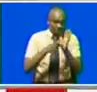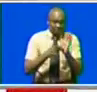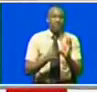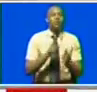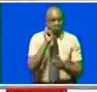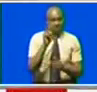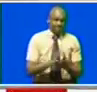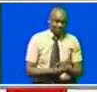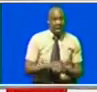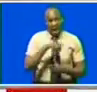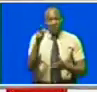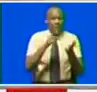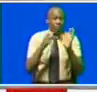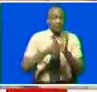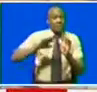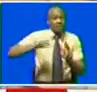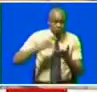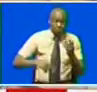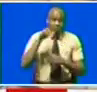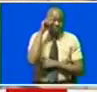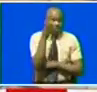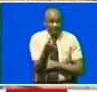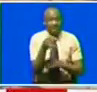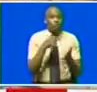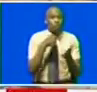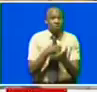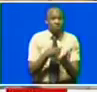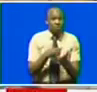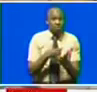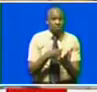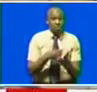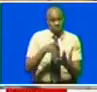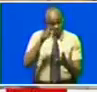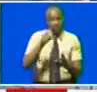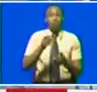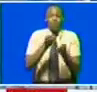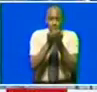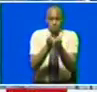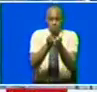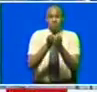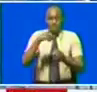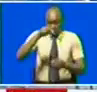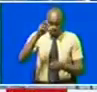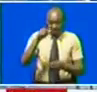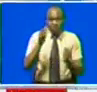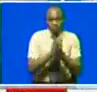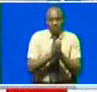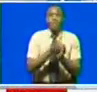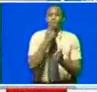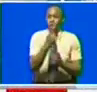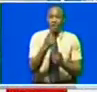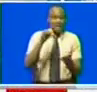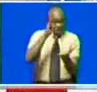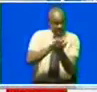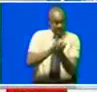Other projects lined up in the port city of Mombasa include dualing of the port reeds and more international airport